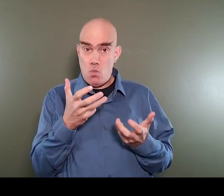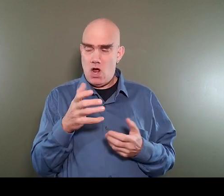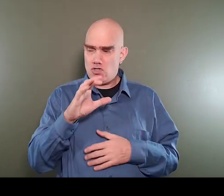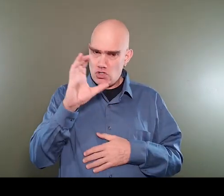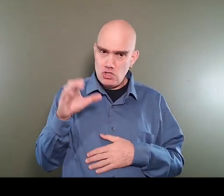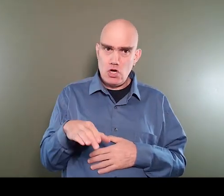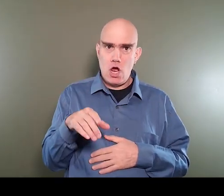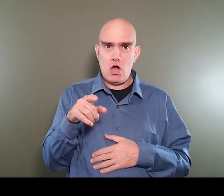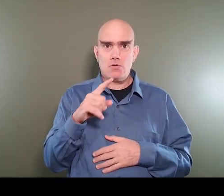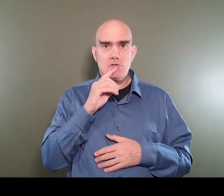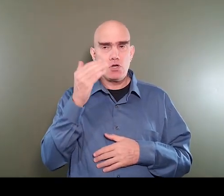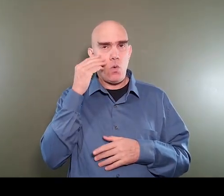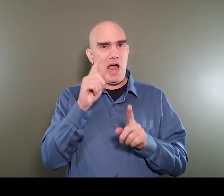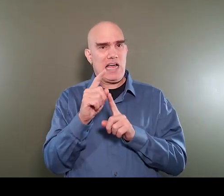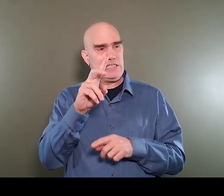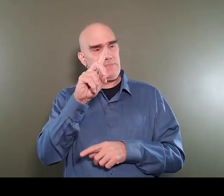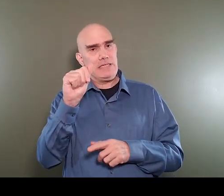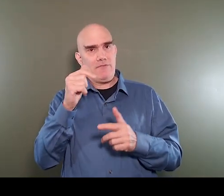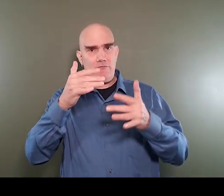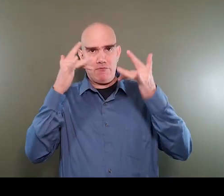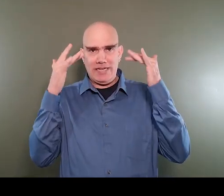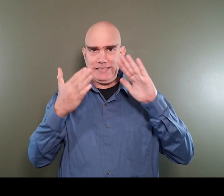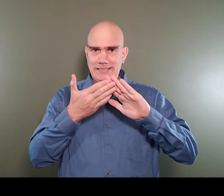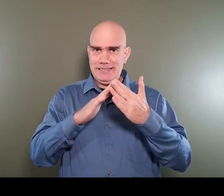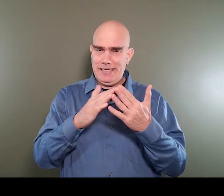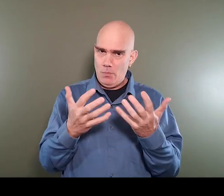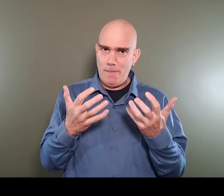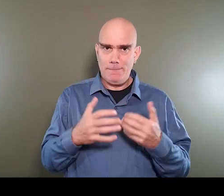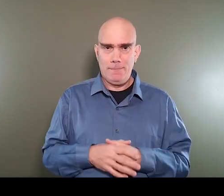because the mayor wants Chicago to be known as the